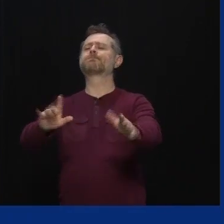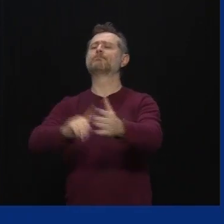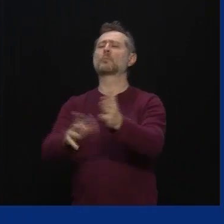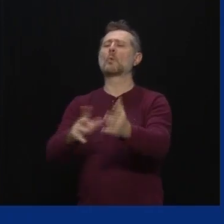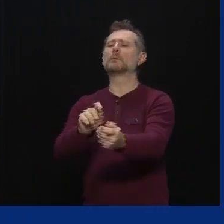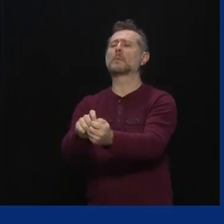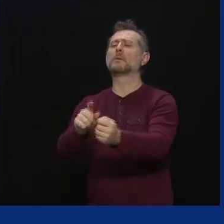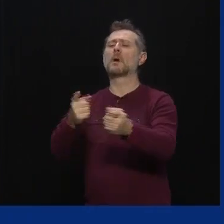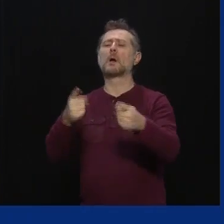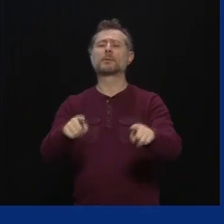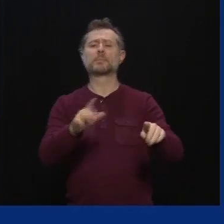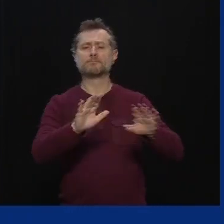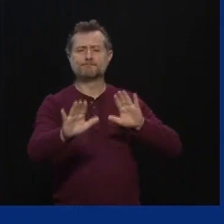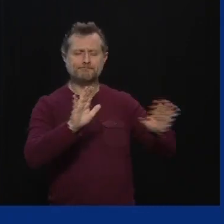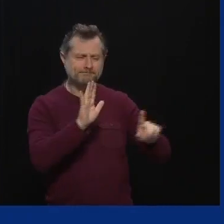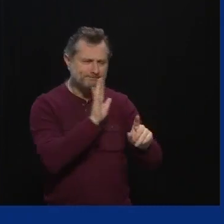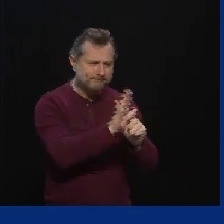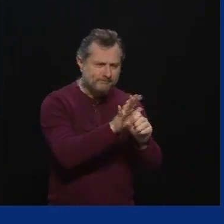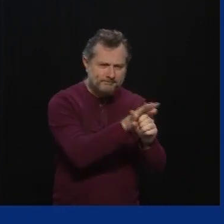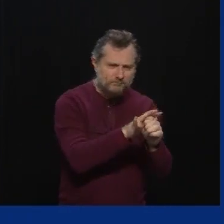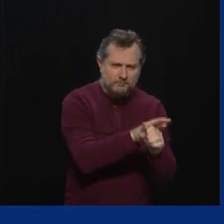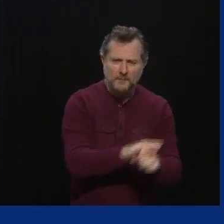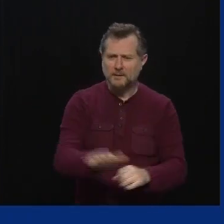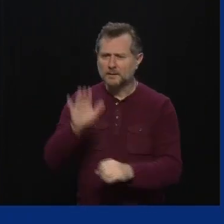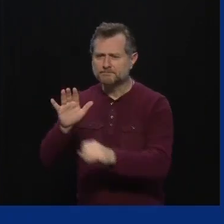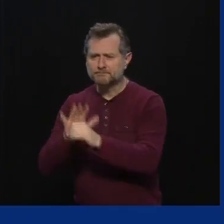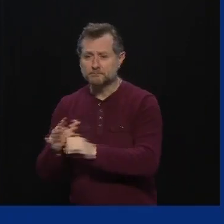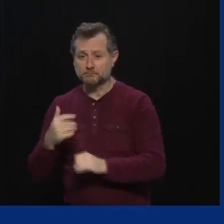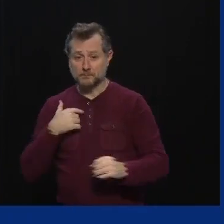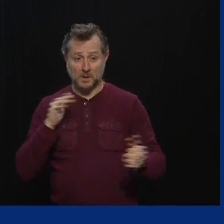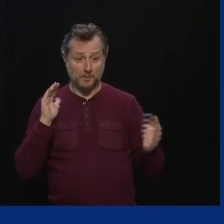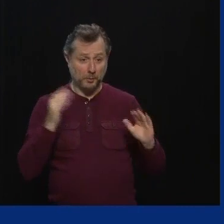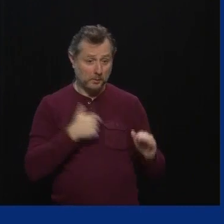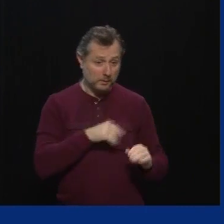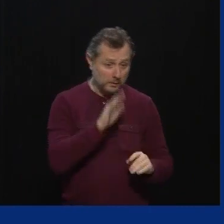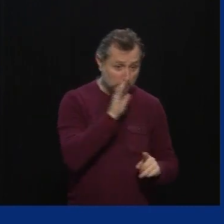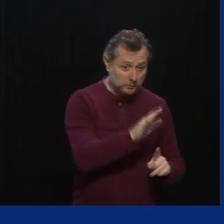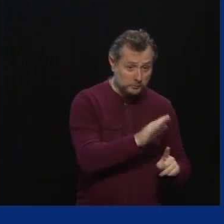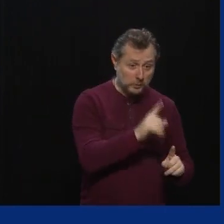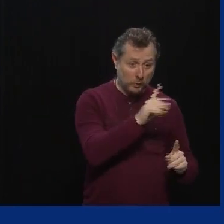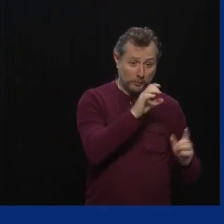that would be to look at the per 100,000 average. And